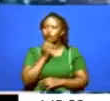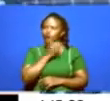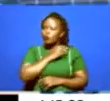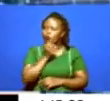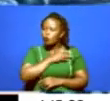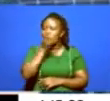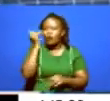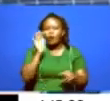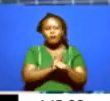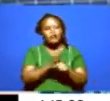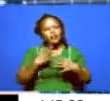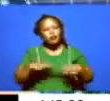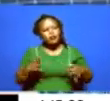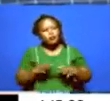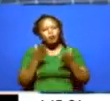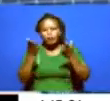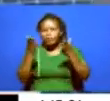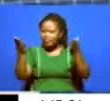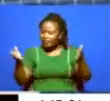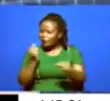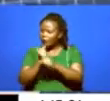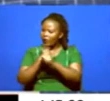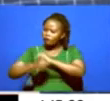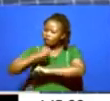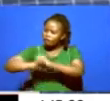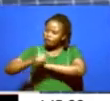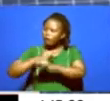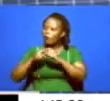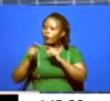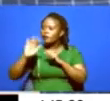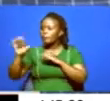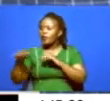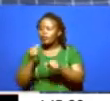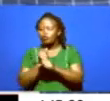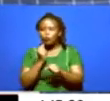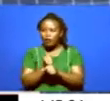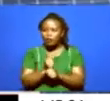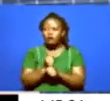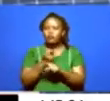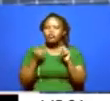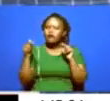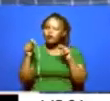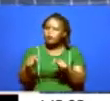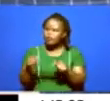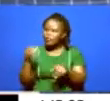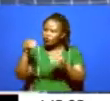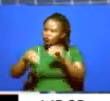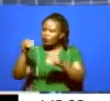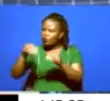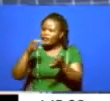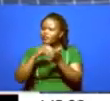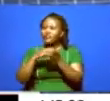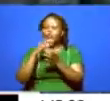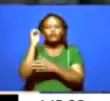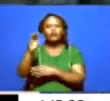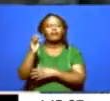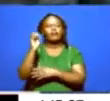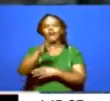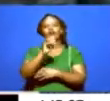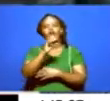hapa, anataka enda pika kura yake, akisa pika kura yake, ruka kasi yake. From here to polling station is very far. What about logistic? When they are looking about that